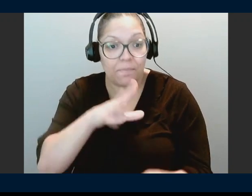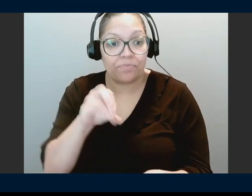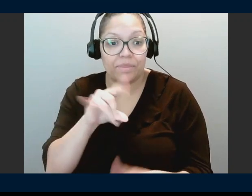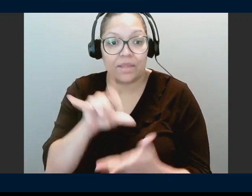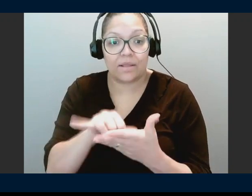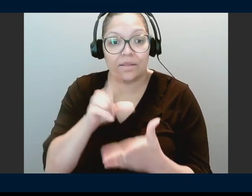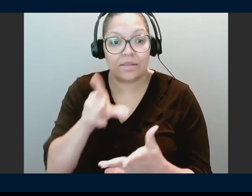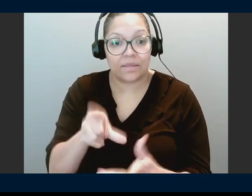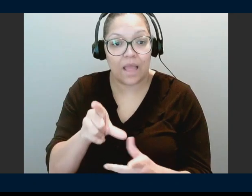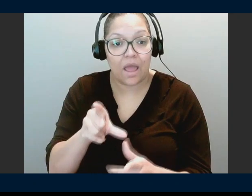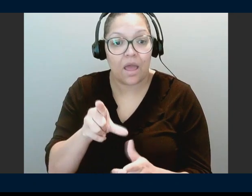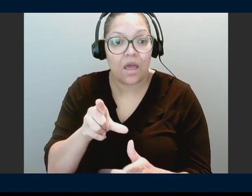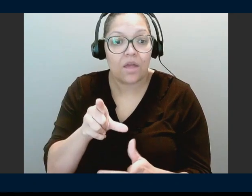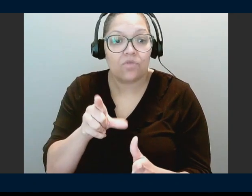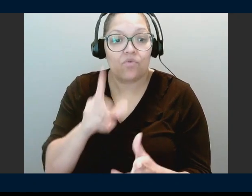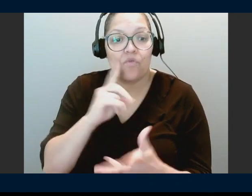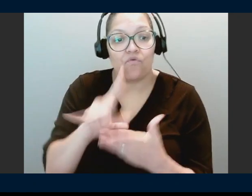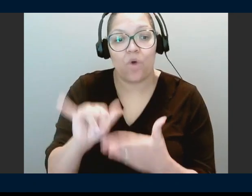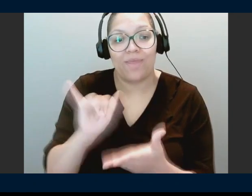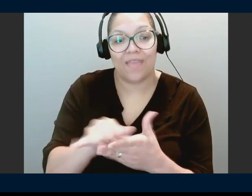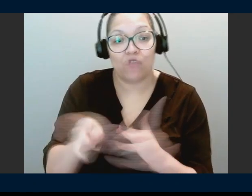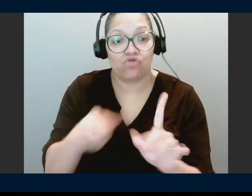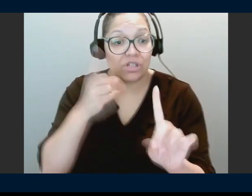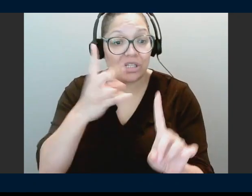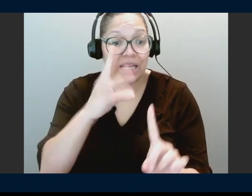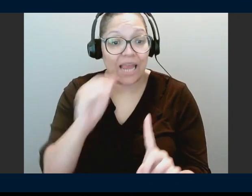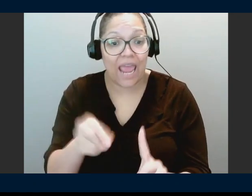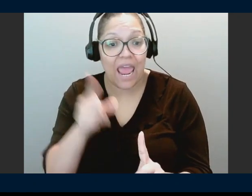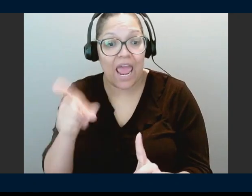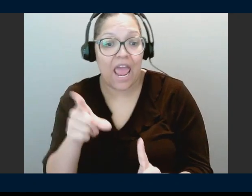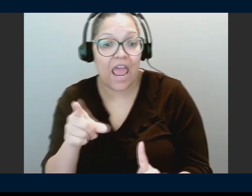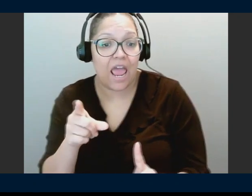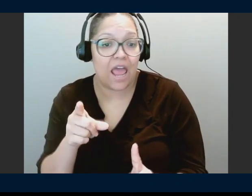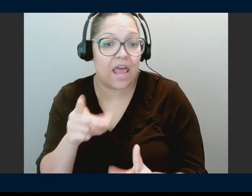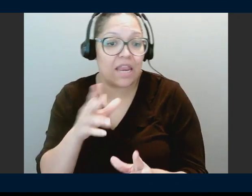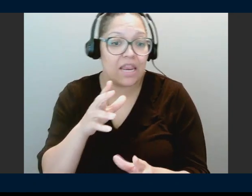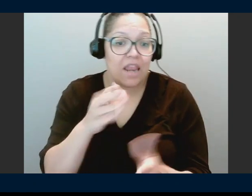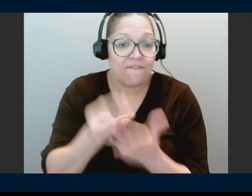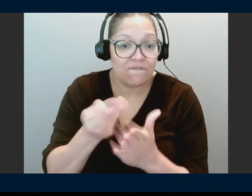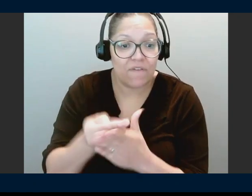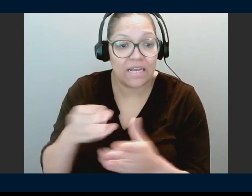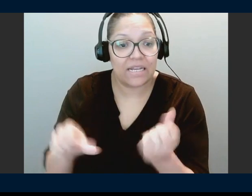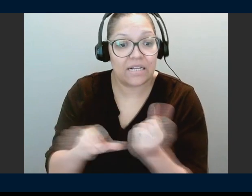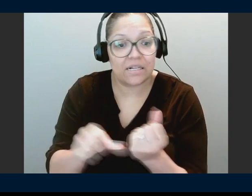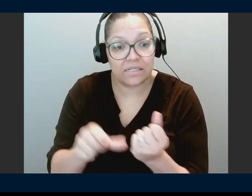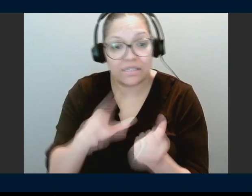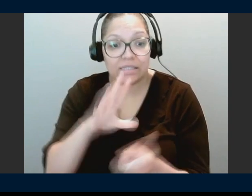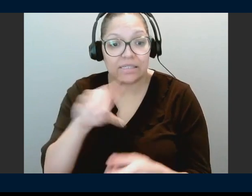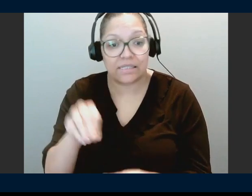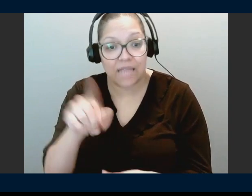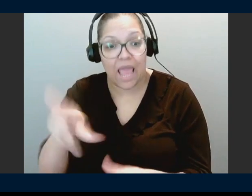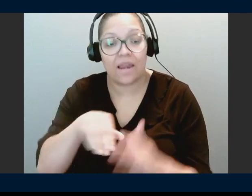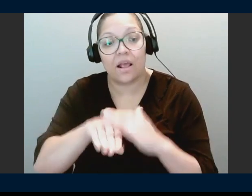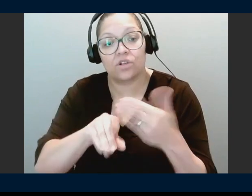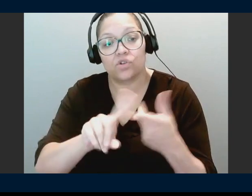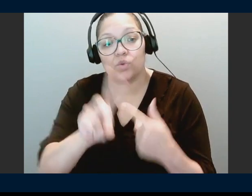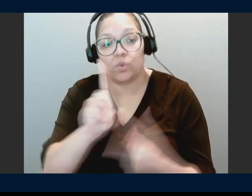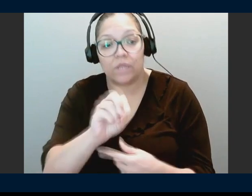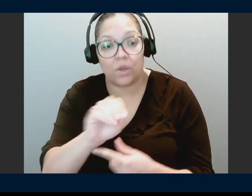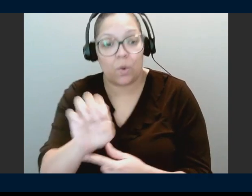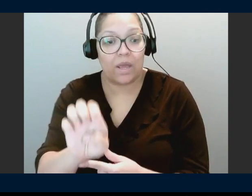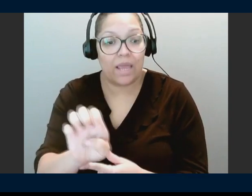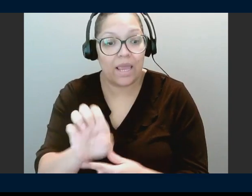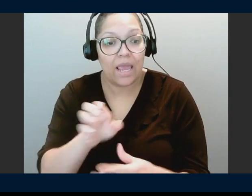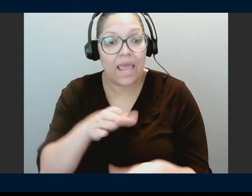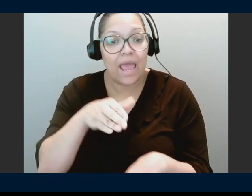academic trajectory, funded attendance to the supercomputing conference each year, and access to DOE supercomputing resources at NERSC.